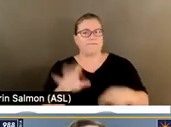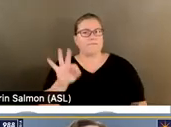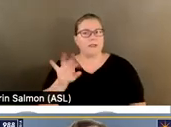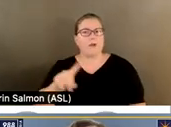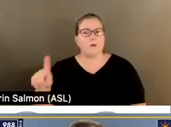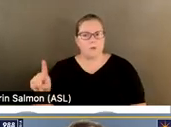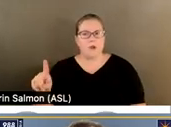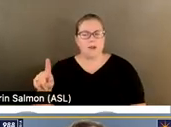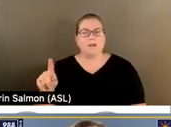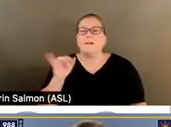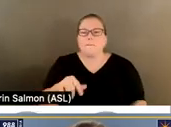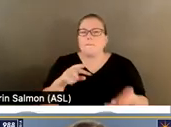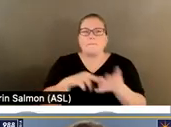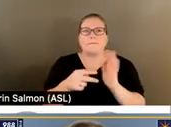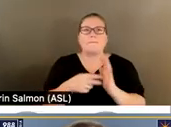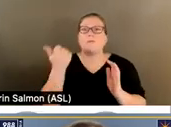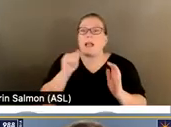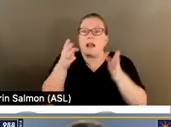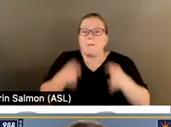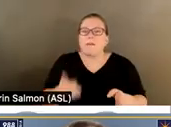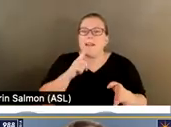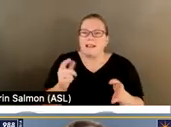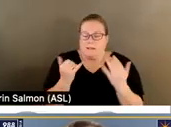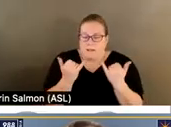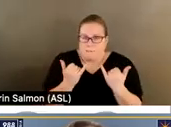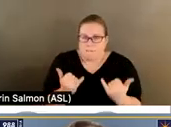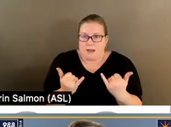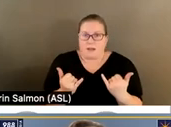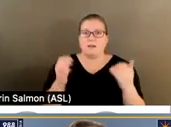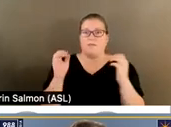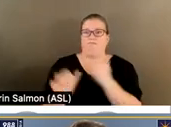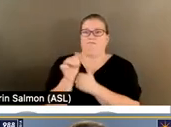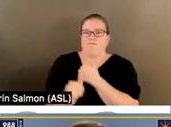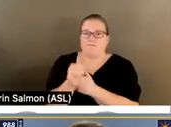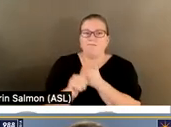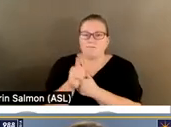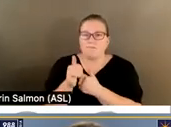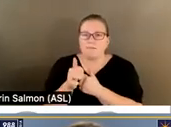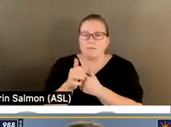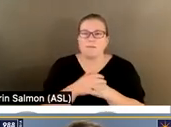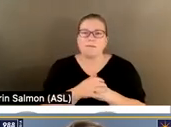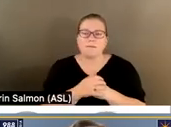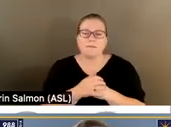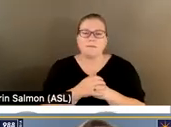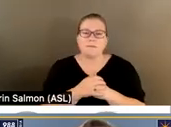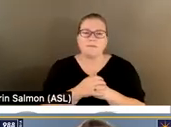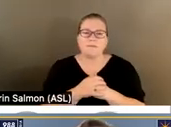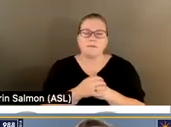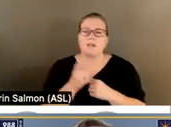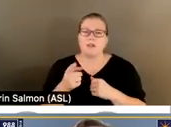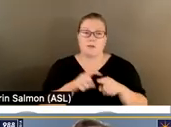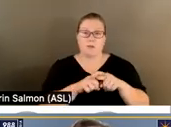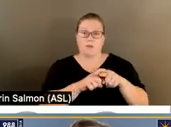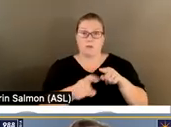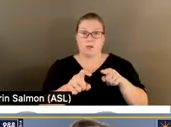is in immediate danger. Any person is in immediate danger. So when we dial 911, we keep a record of